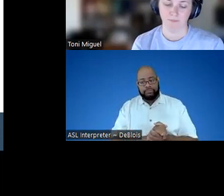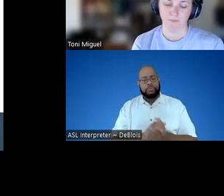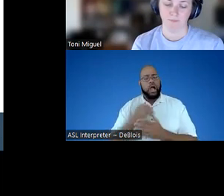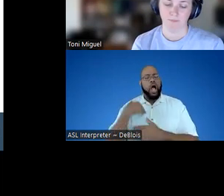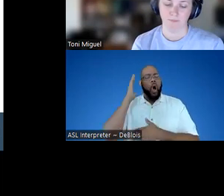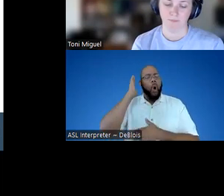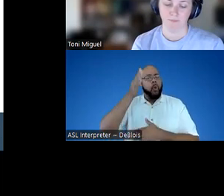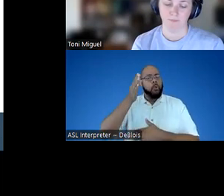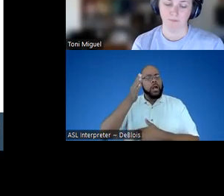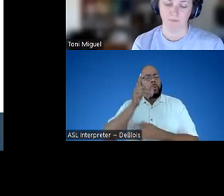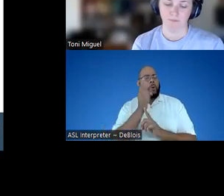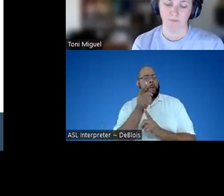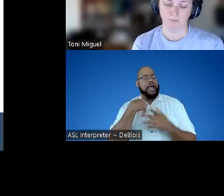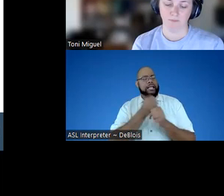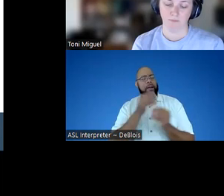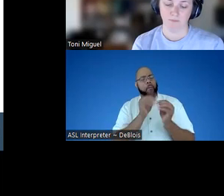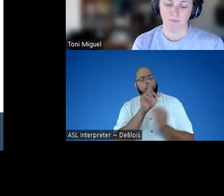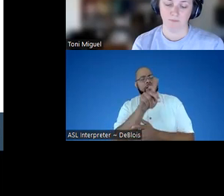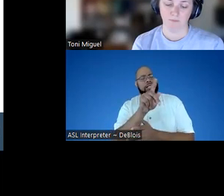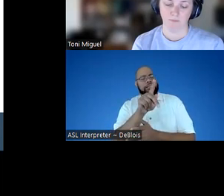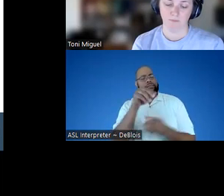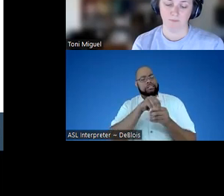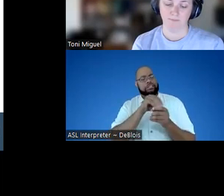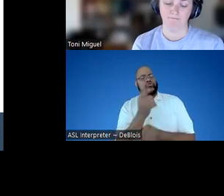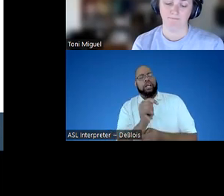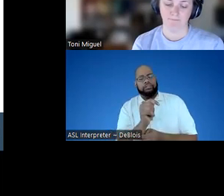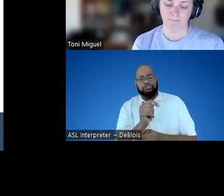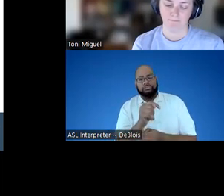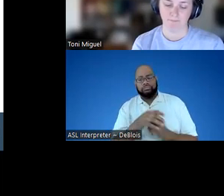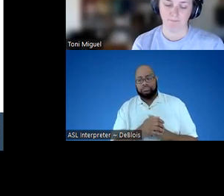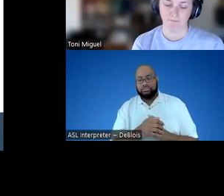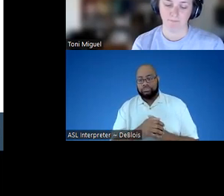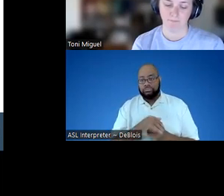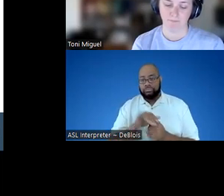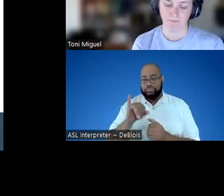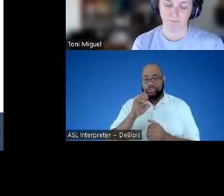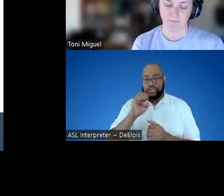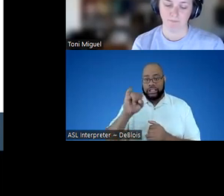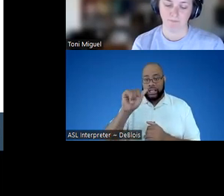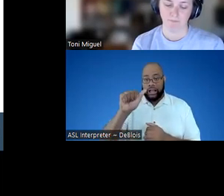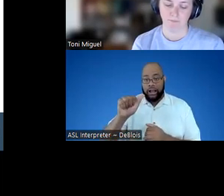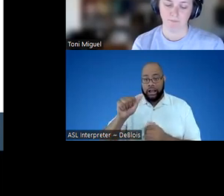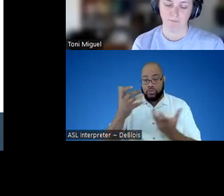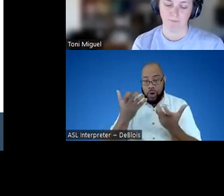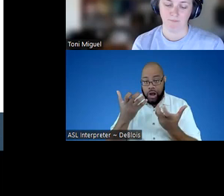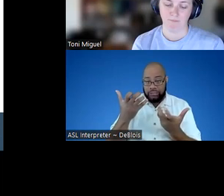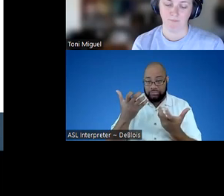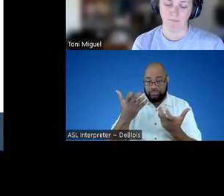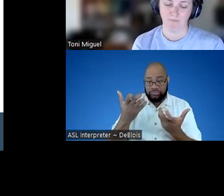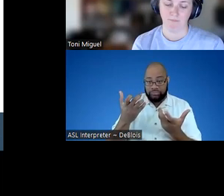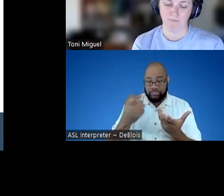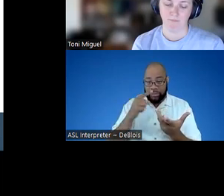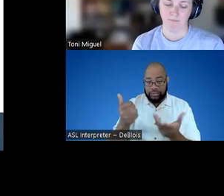to, in a minute, I'll get some links in the chat. Jessica, do you want to kind of close out some of this?